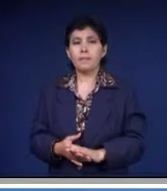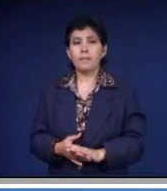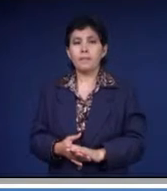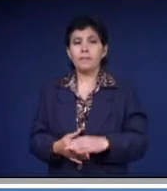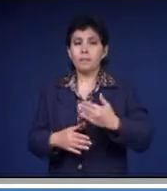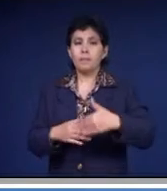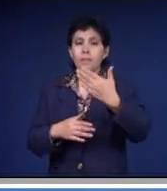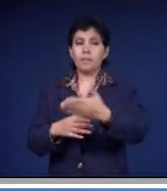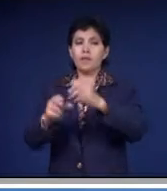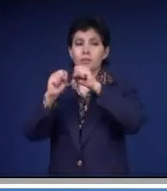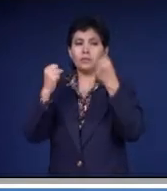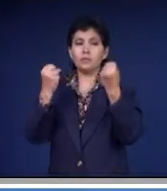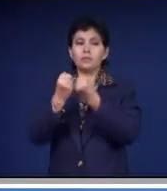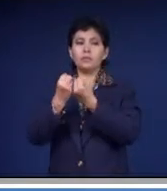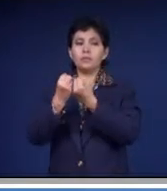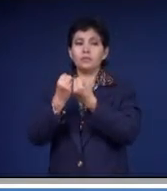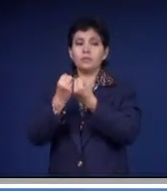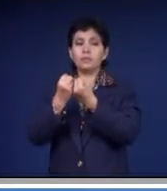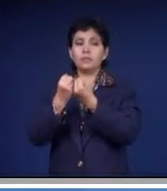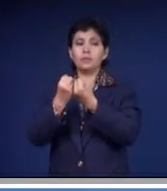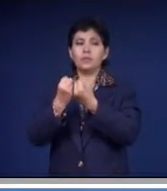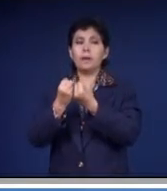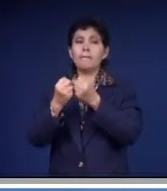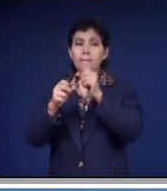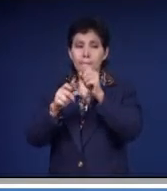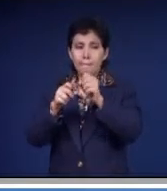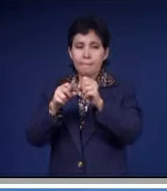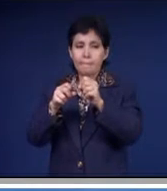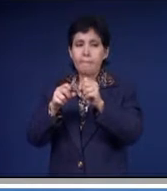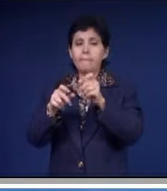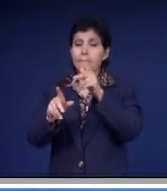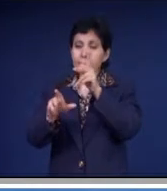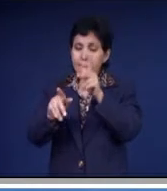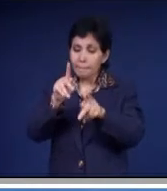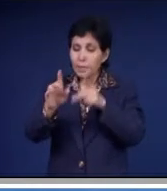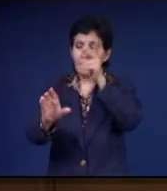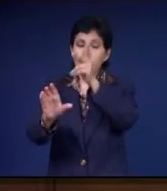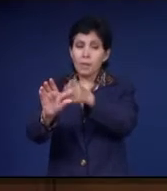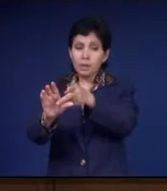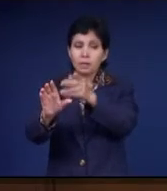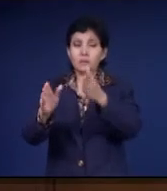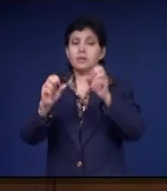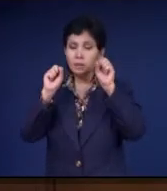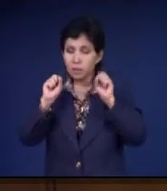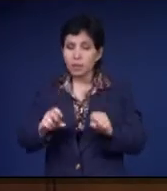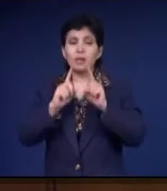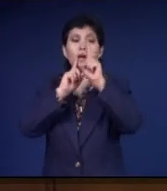Now, next one is social desirability. Means people or participants, they tend to